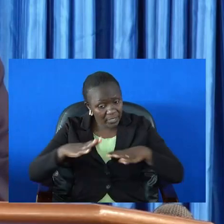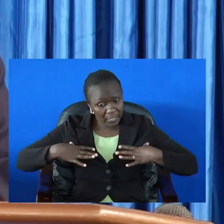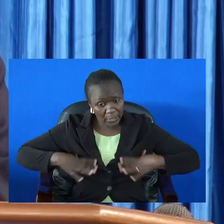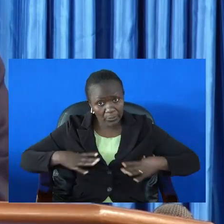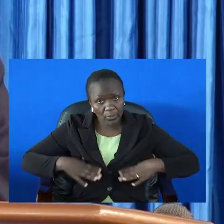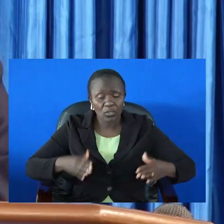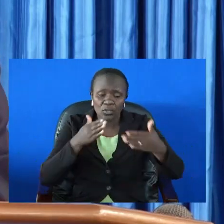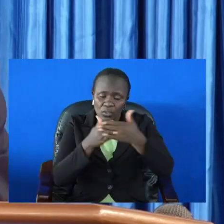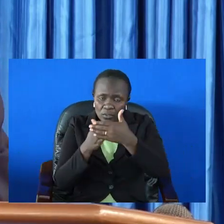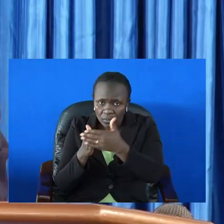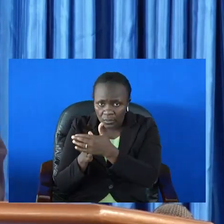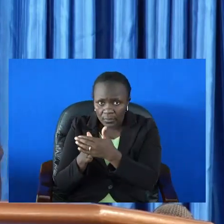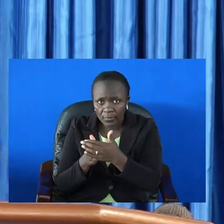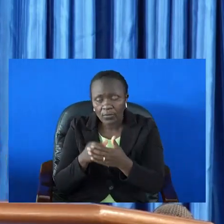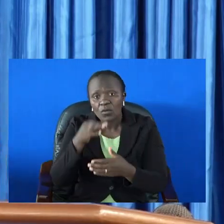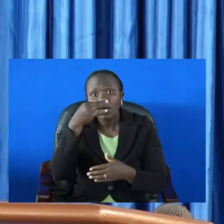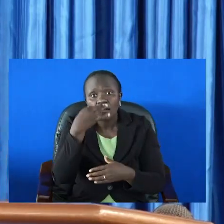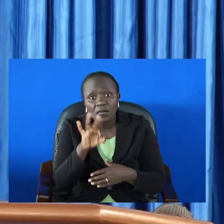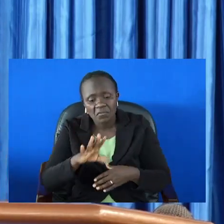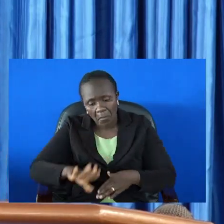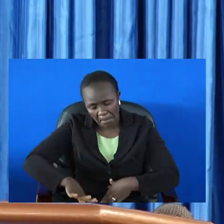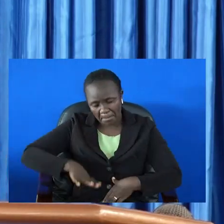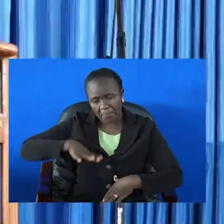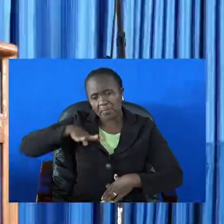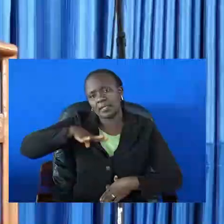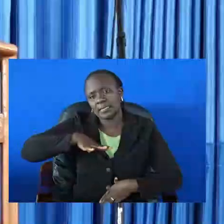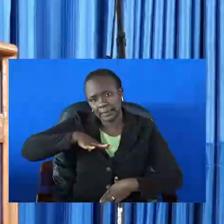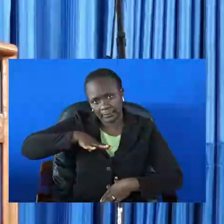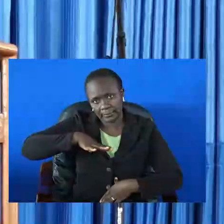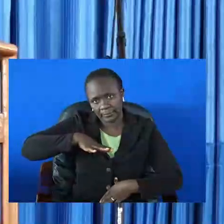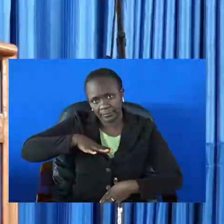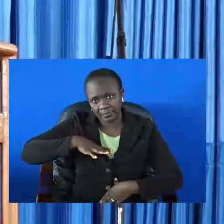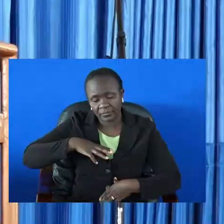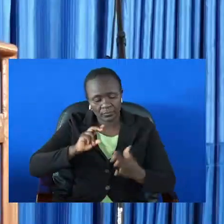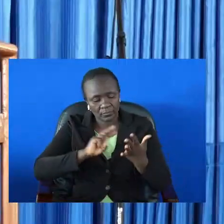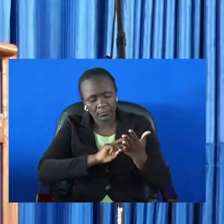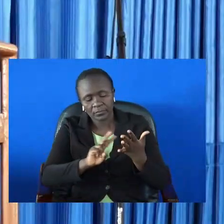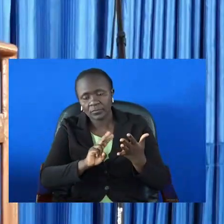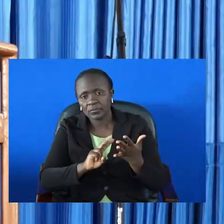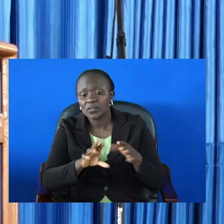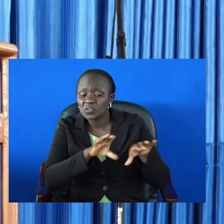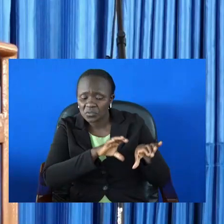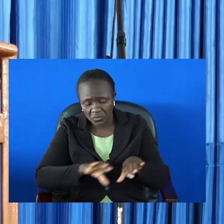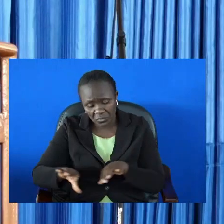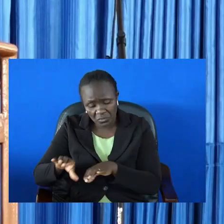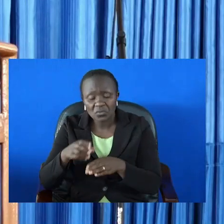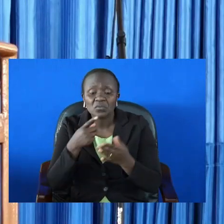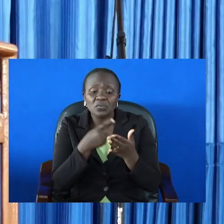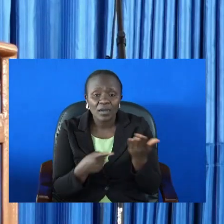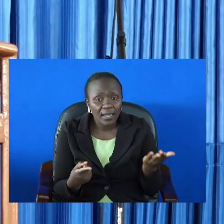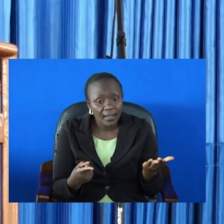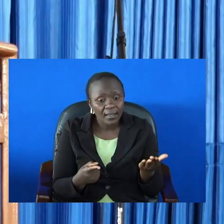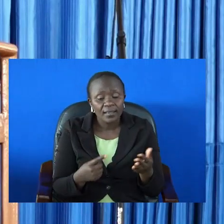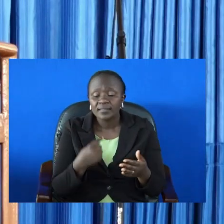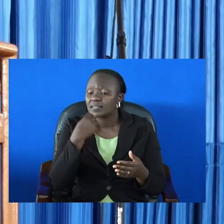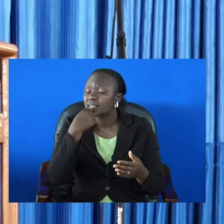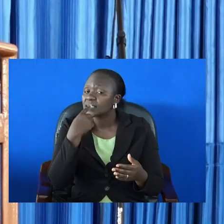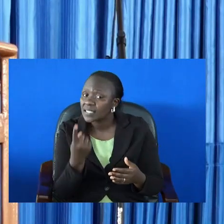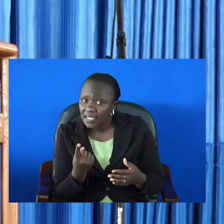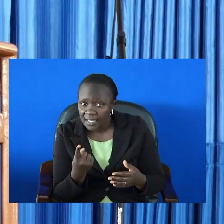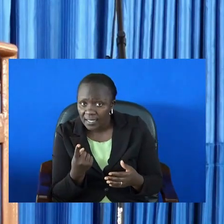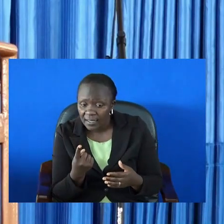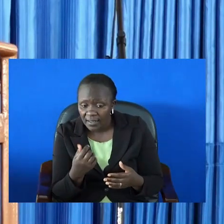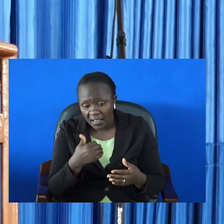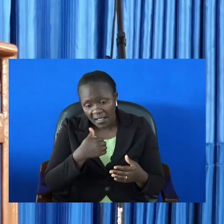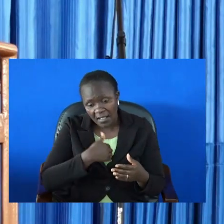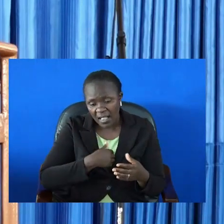the obstacle of pride. We look unto what we do and we begin to say,